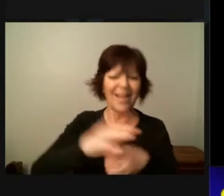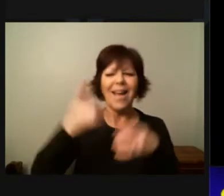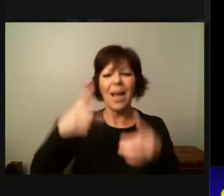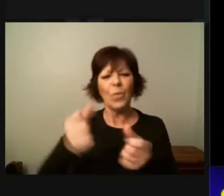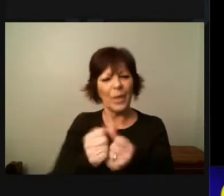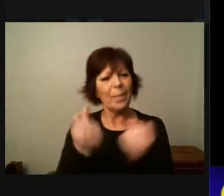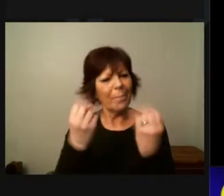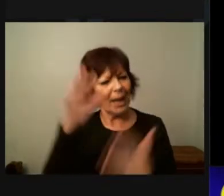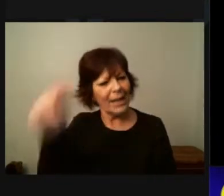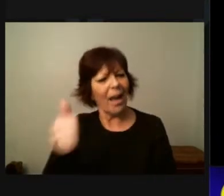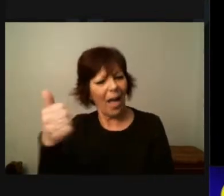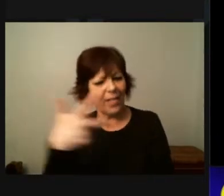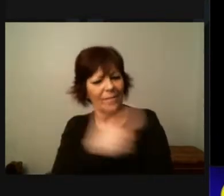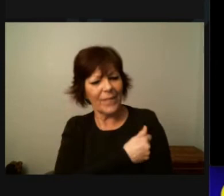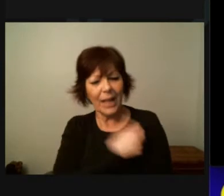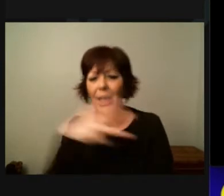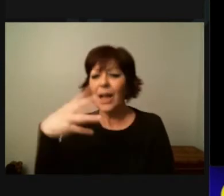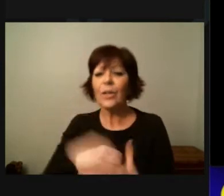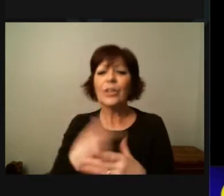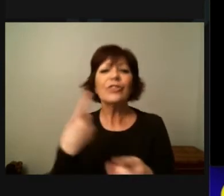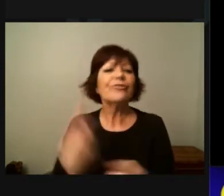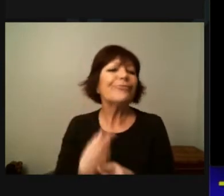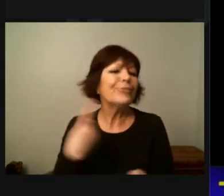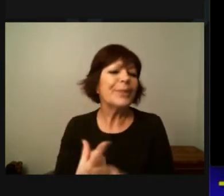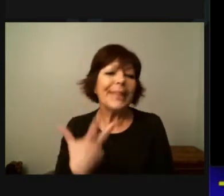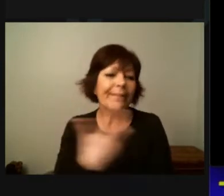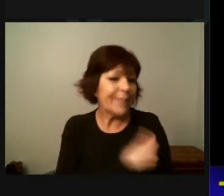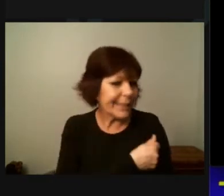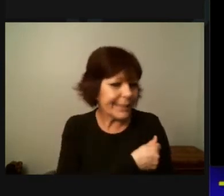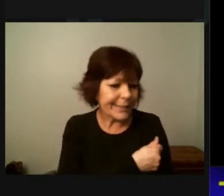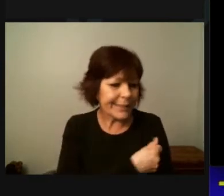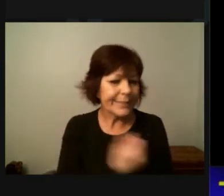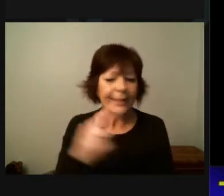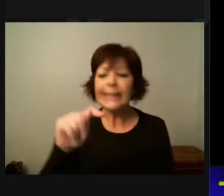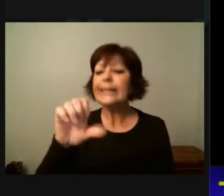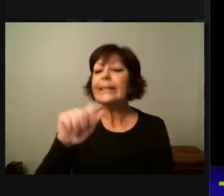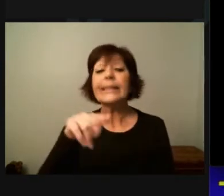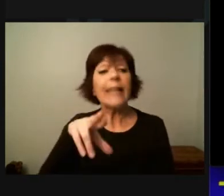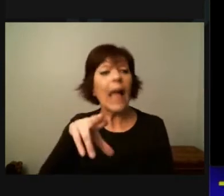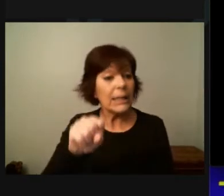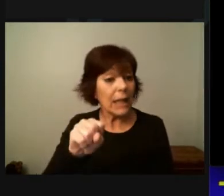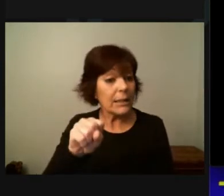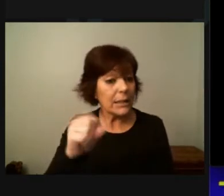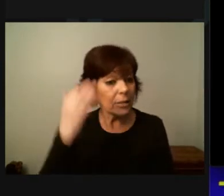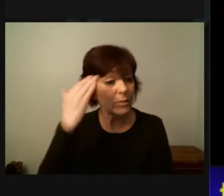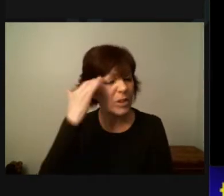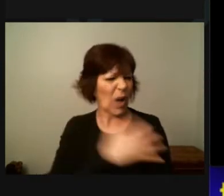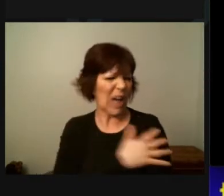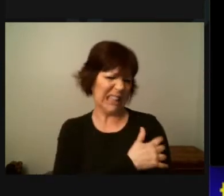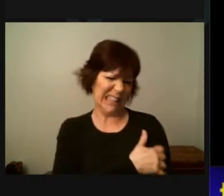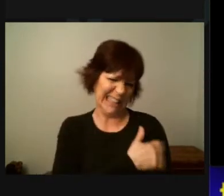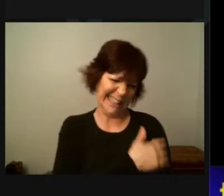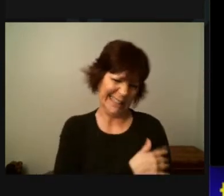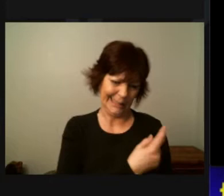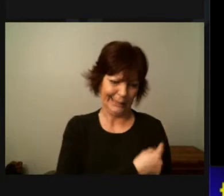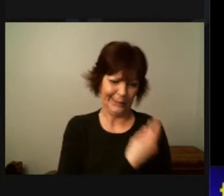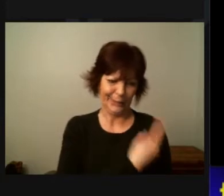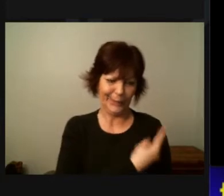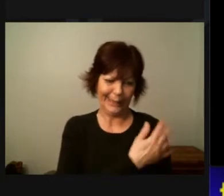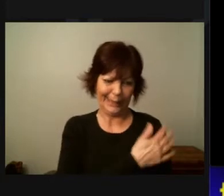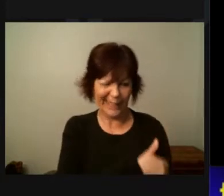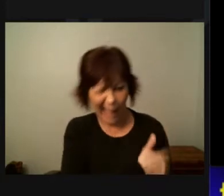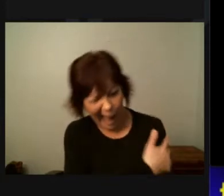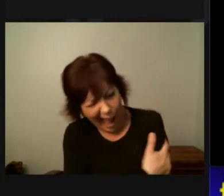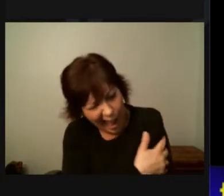different vaccines, including your routine vaccine. If you have a tetanus shot, you know how your arm feels for a day or two after a tetanus